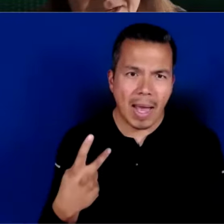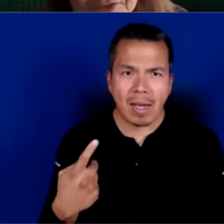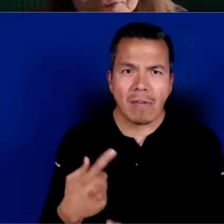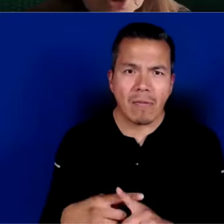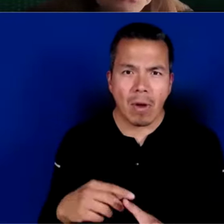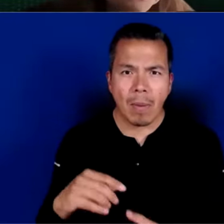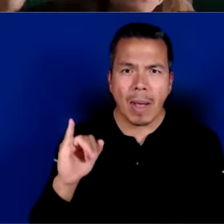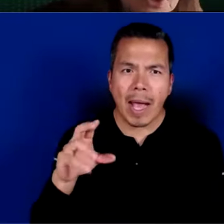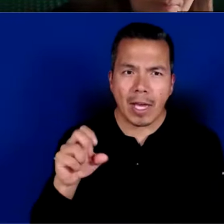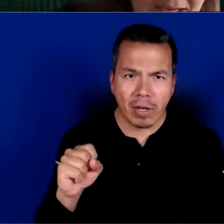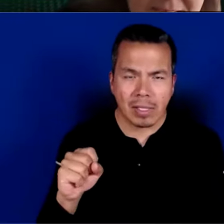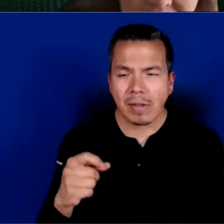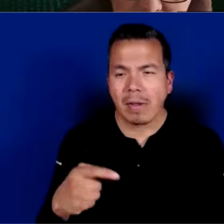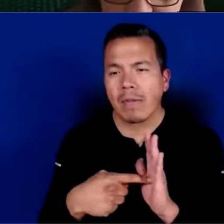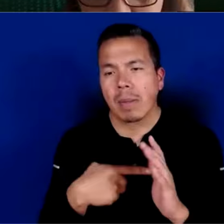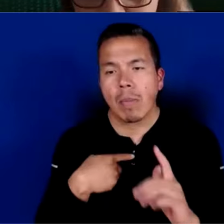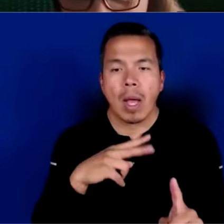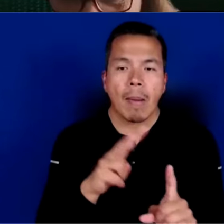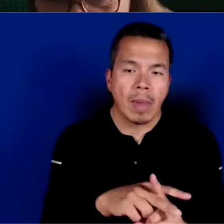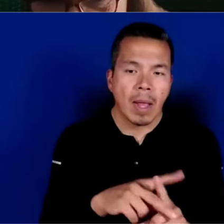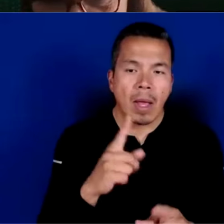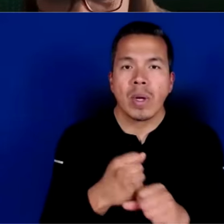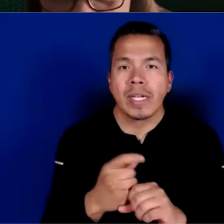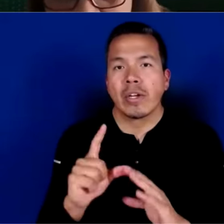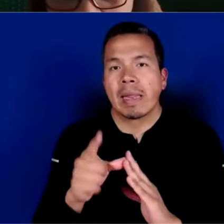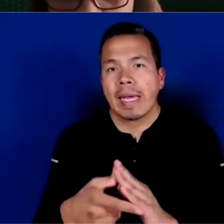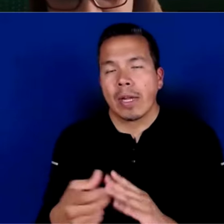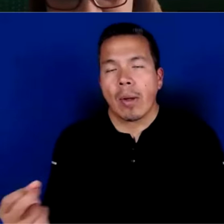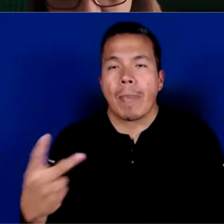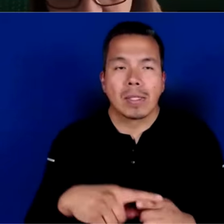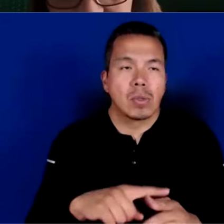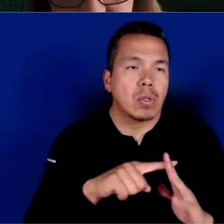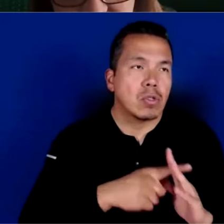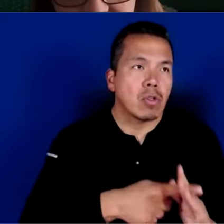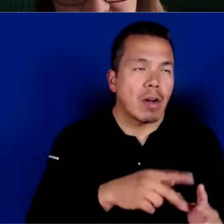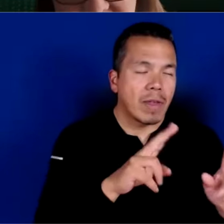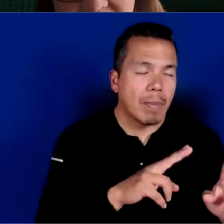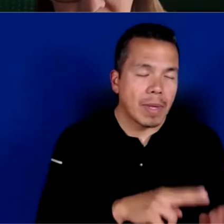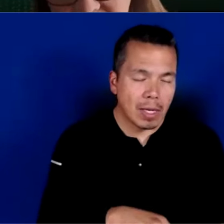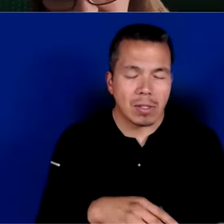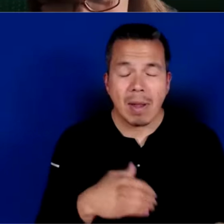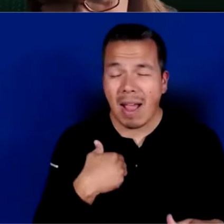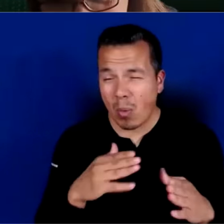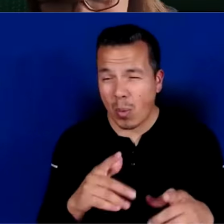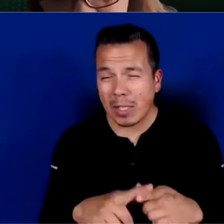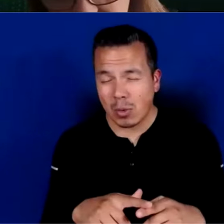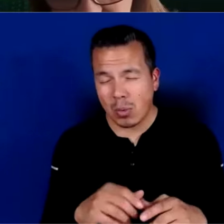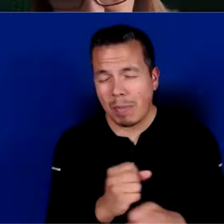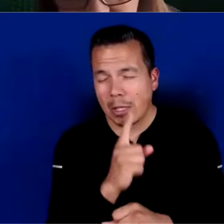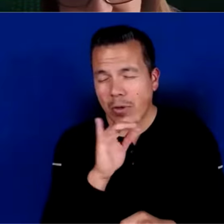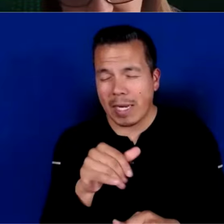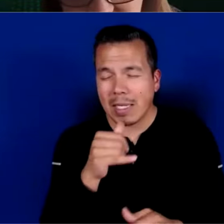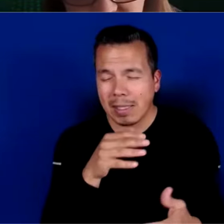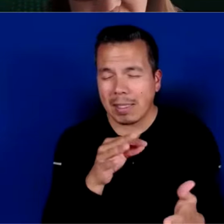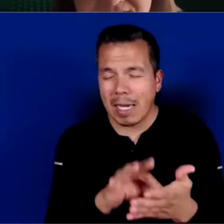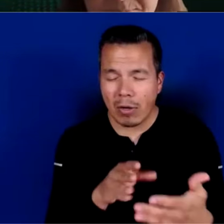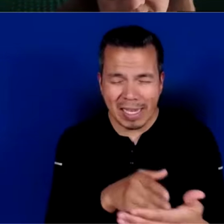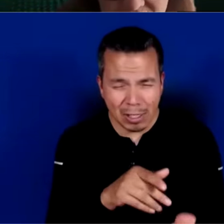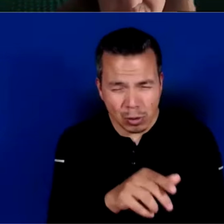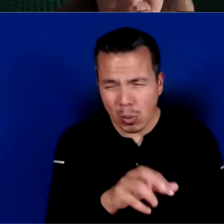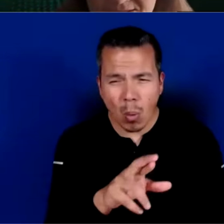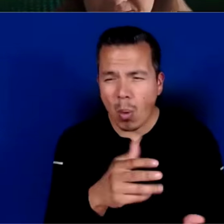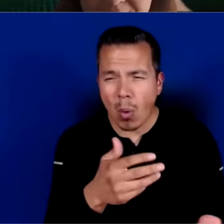it's a year down the road and they go back to point of application, is there a way to ensure it doesn't count against you, or is there a